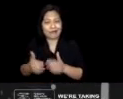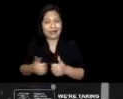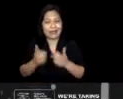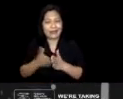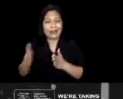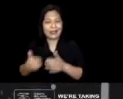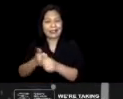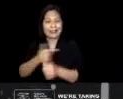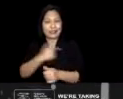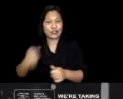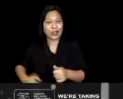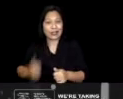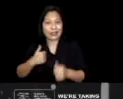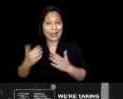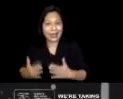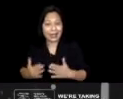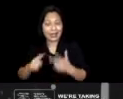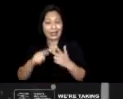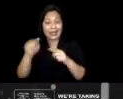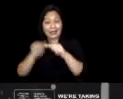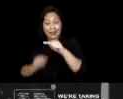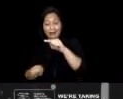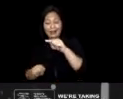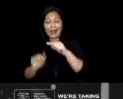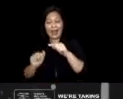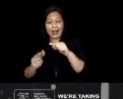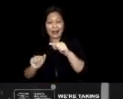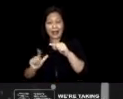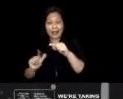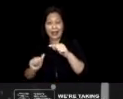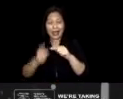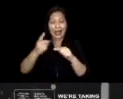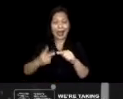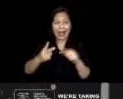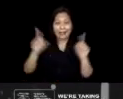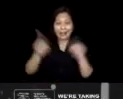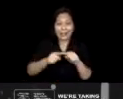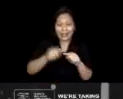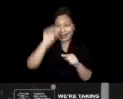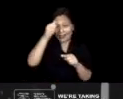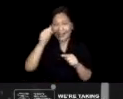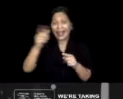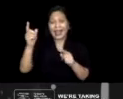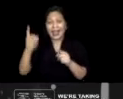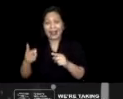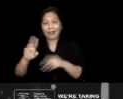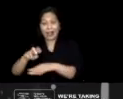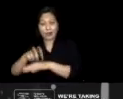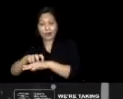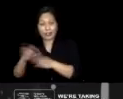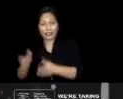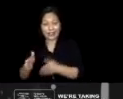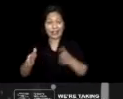Chinese Canadian. Underneath Sam is Amala. She's half Indian, half Irish. And then next to Amala